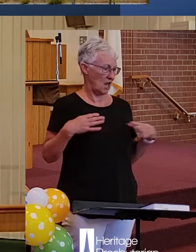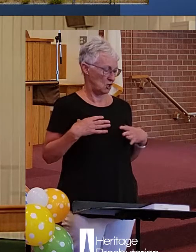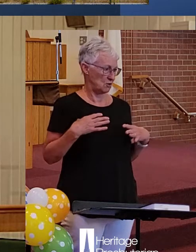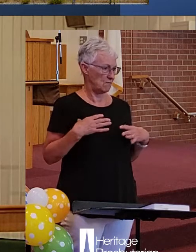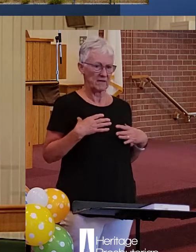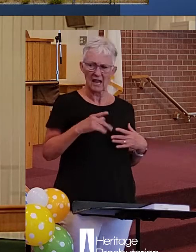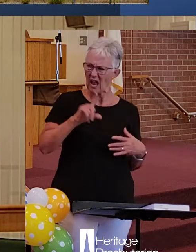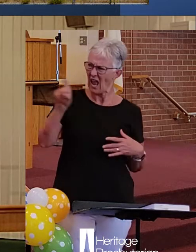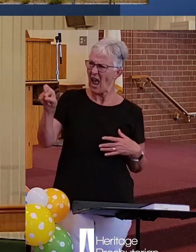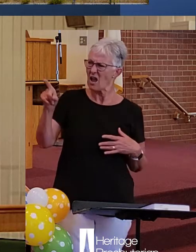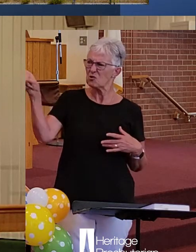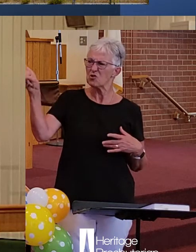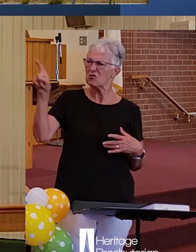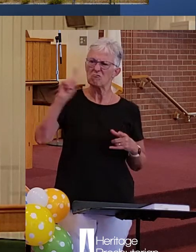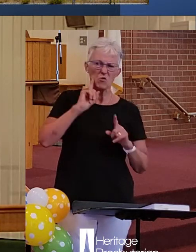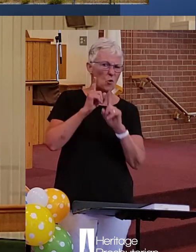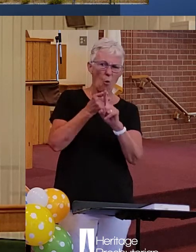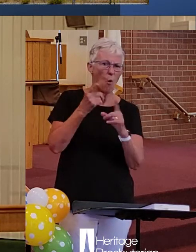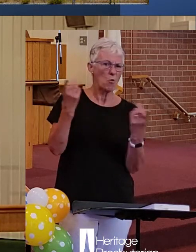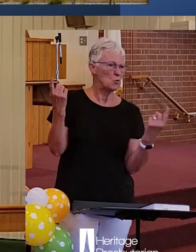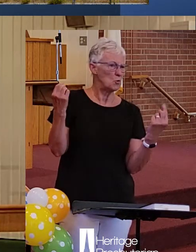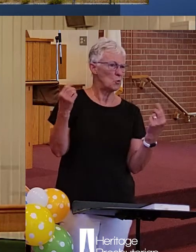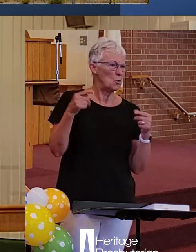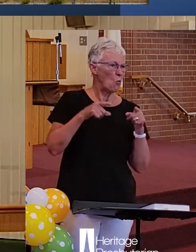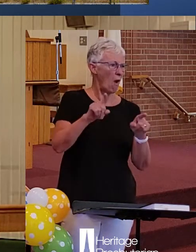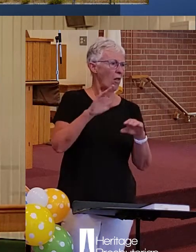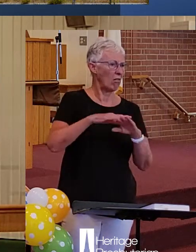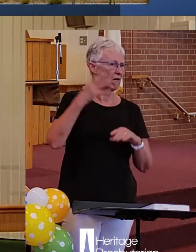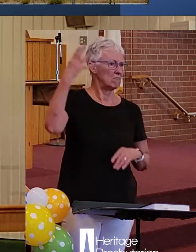goal. That's to see an eagle fly.